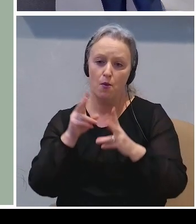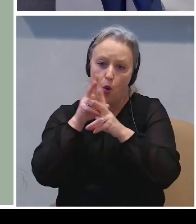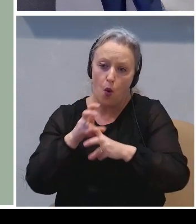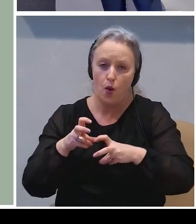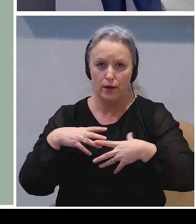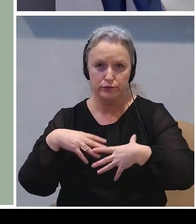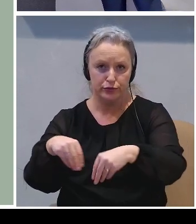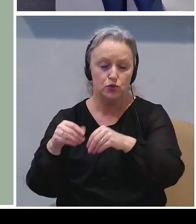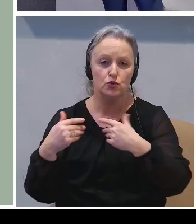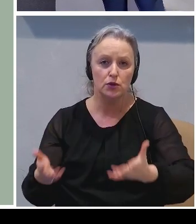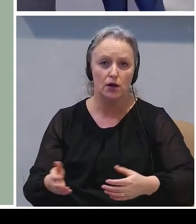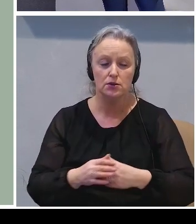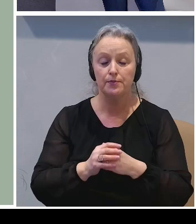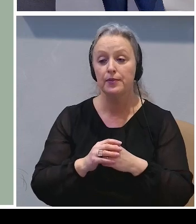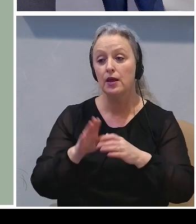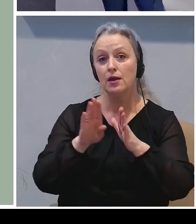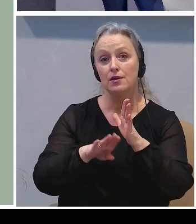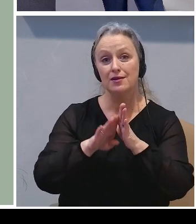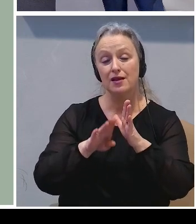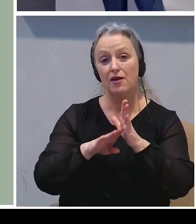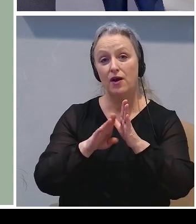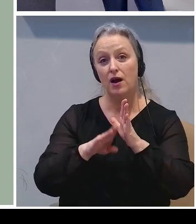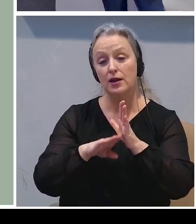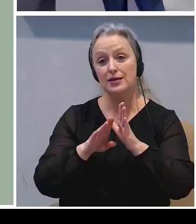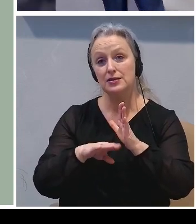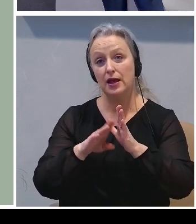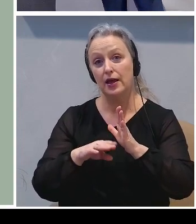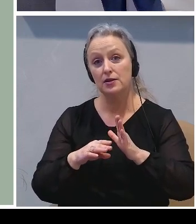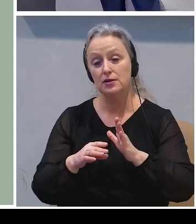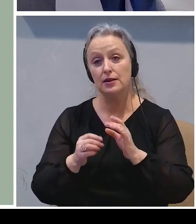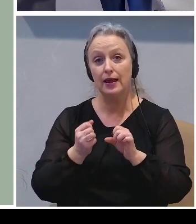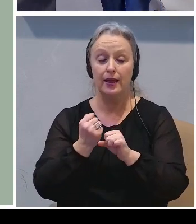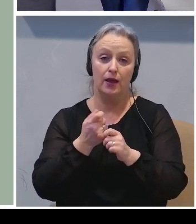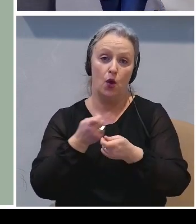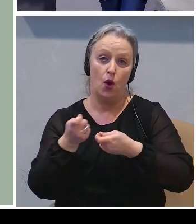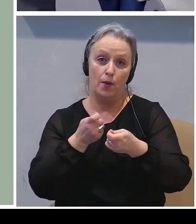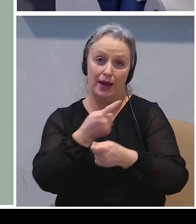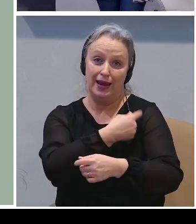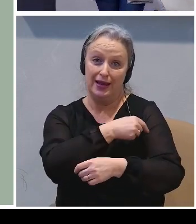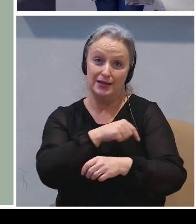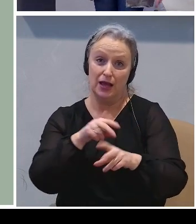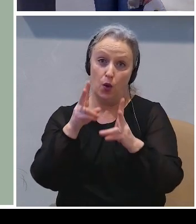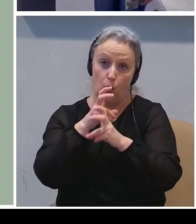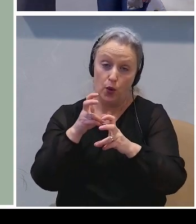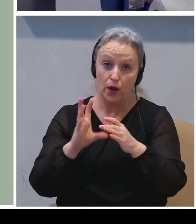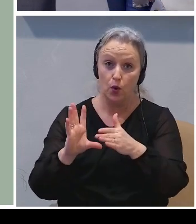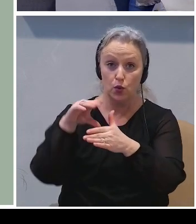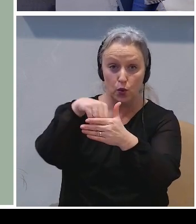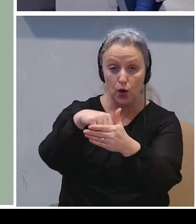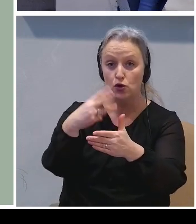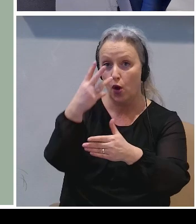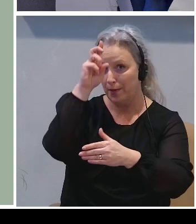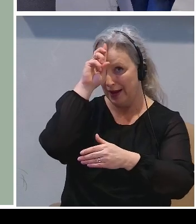3 countries, in which at least 2 countries belong to the organization, because this is publicly funded by the countries that belong to the